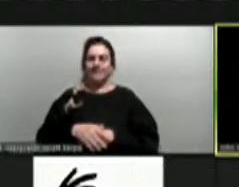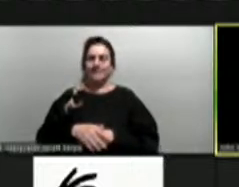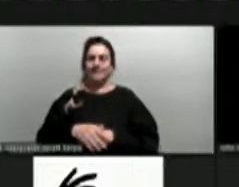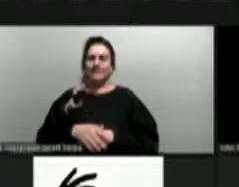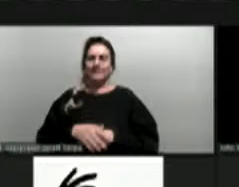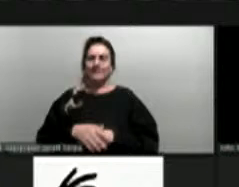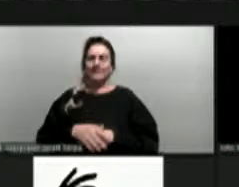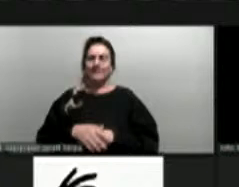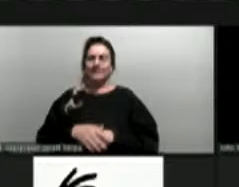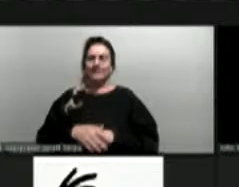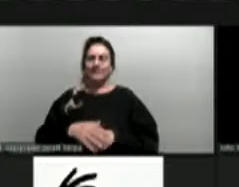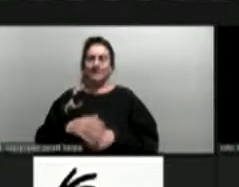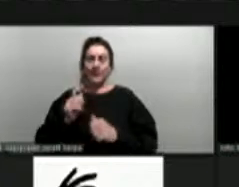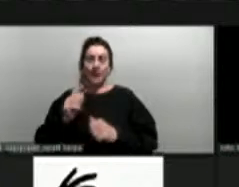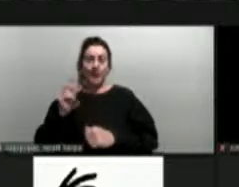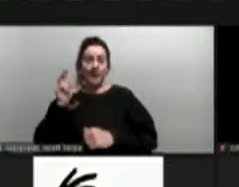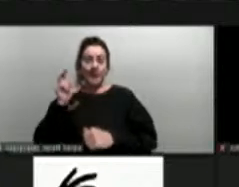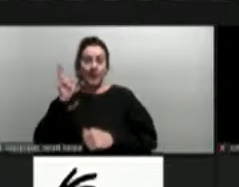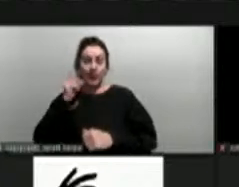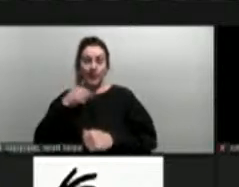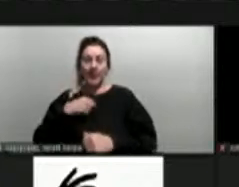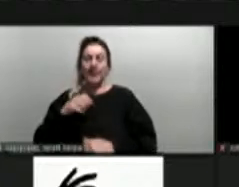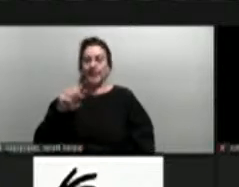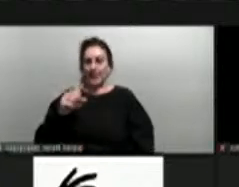Hi, can you hear me?